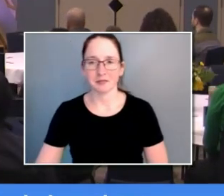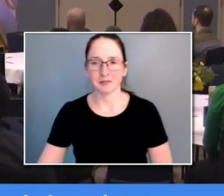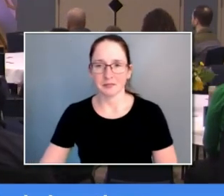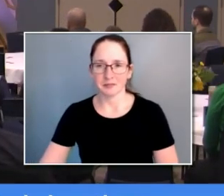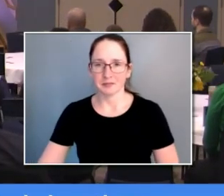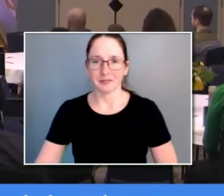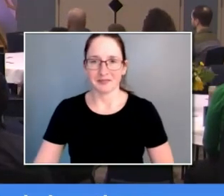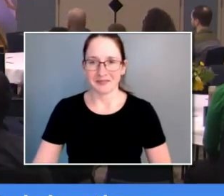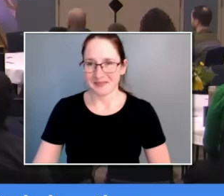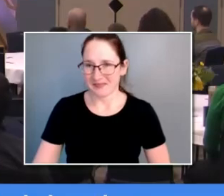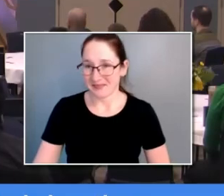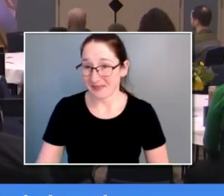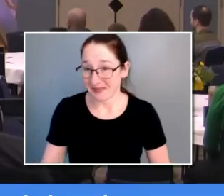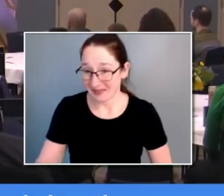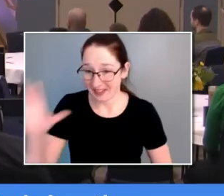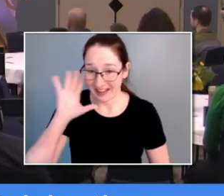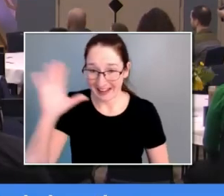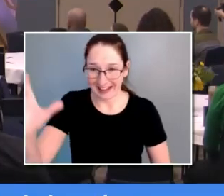Hi.